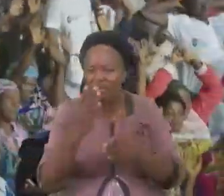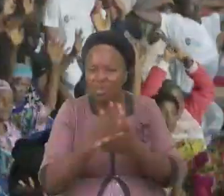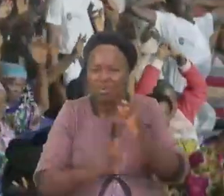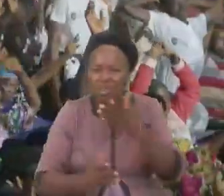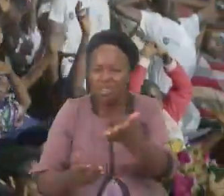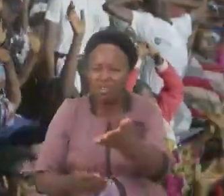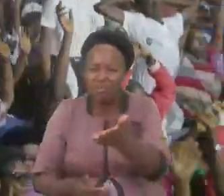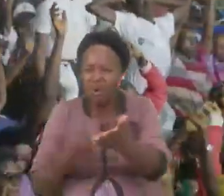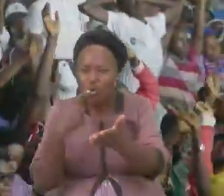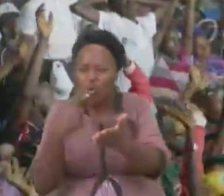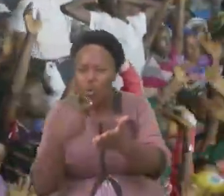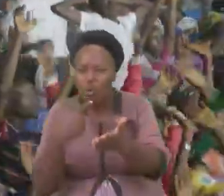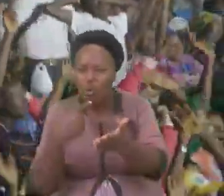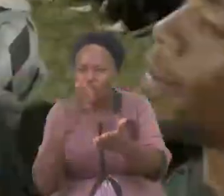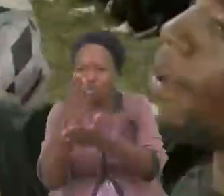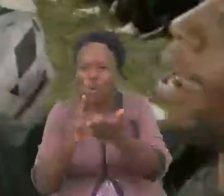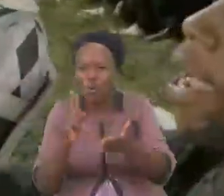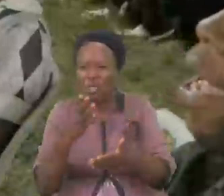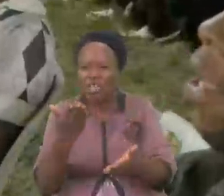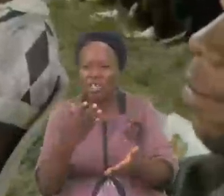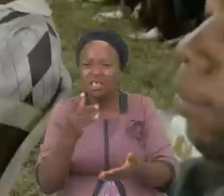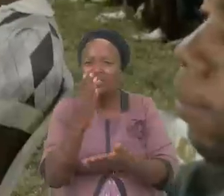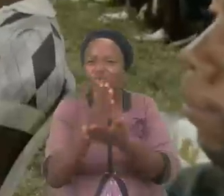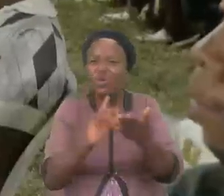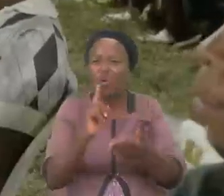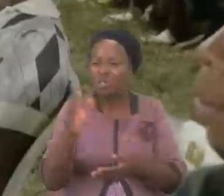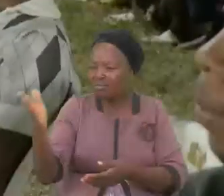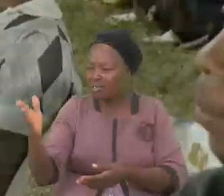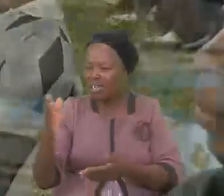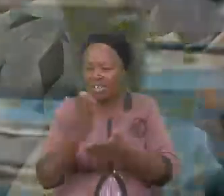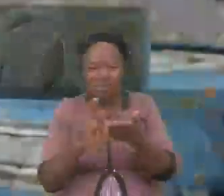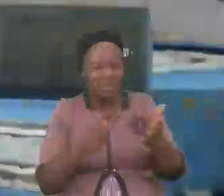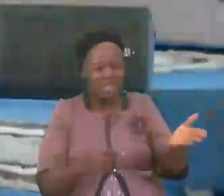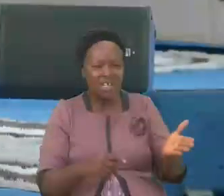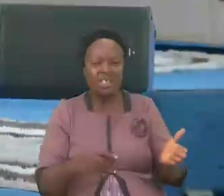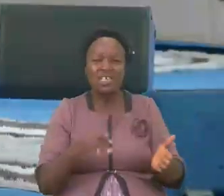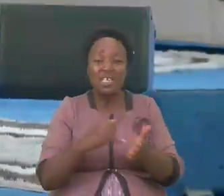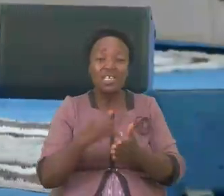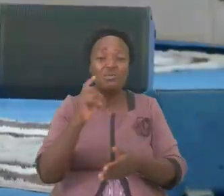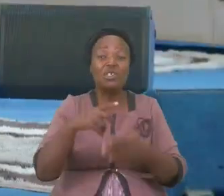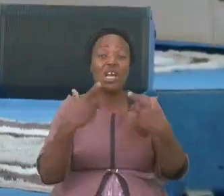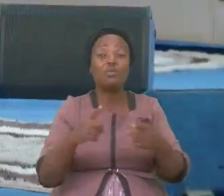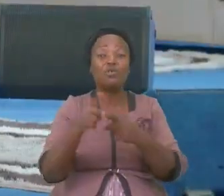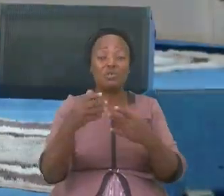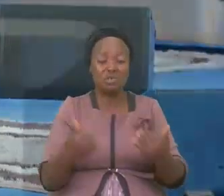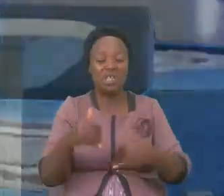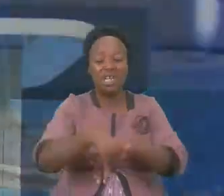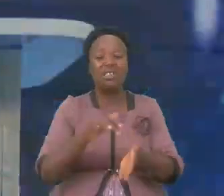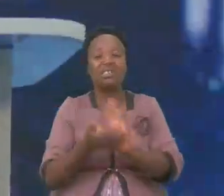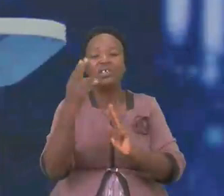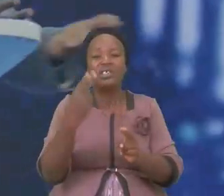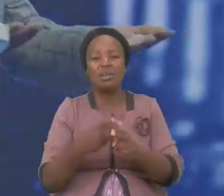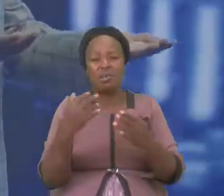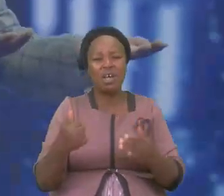Somebody there. It must come to you tonight. Heads bowed and eyes closed. Heads bowed and eyes